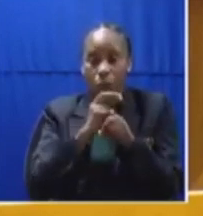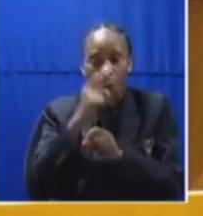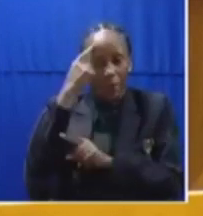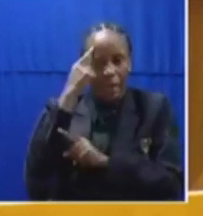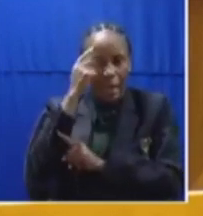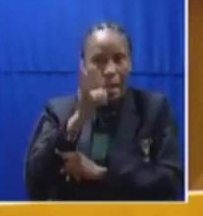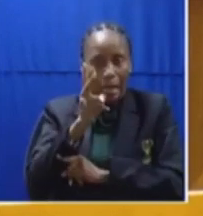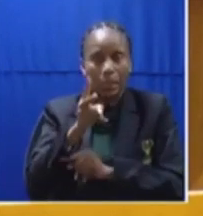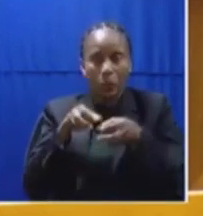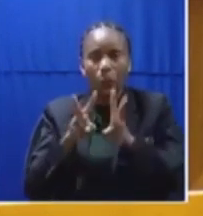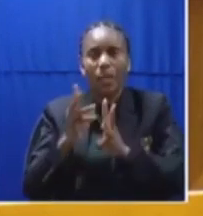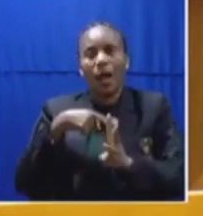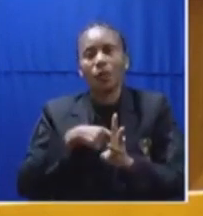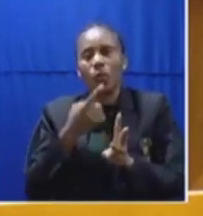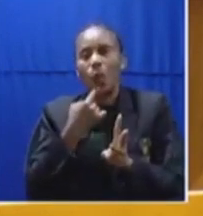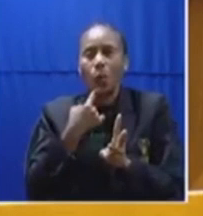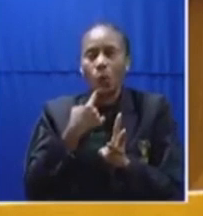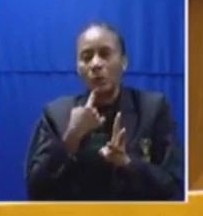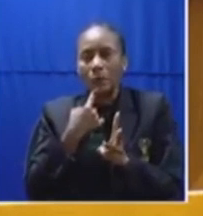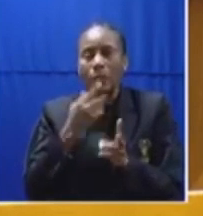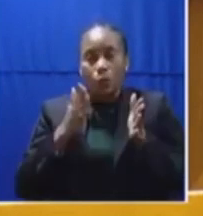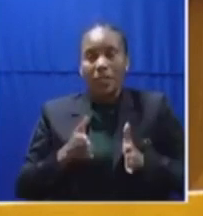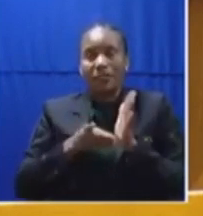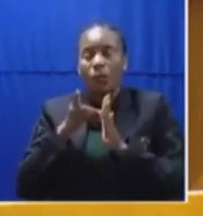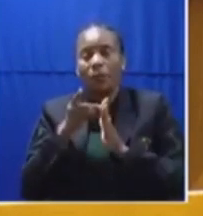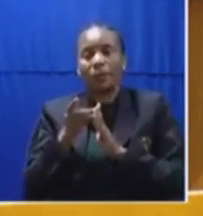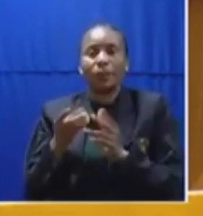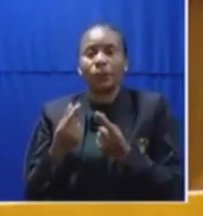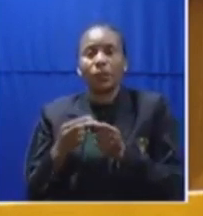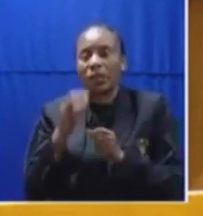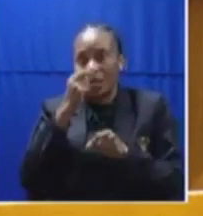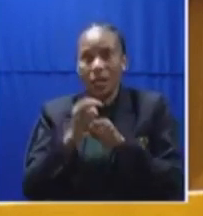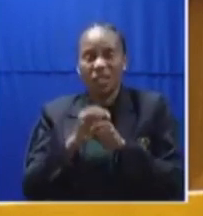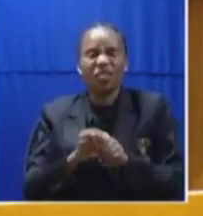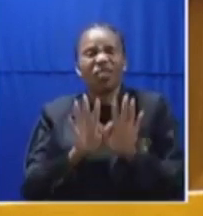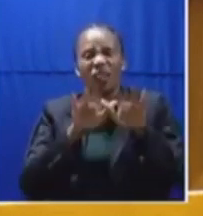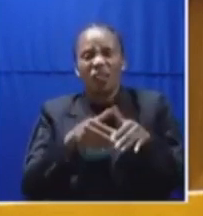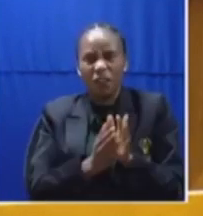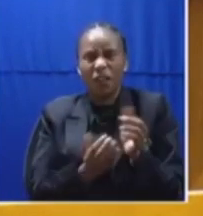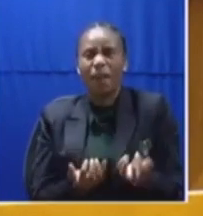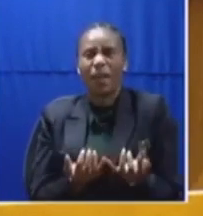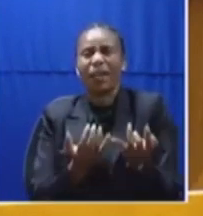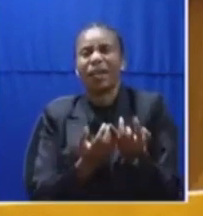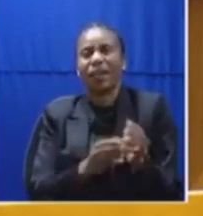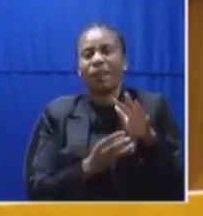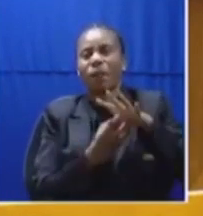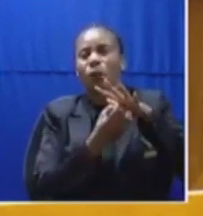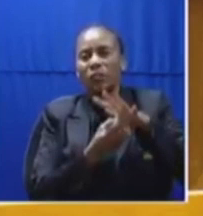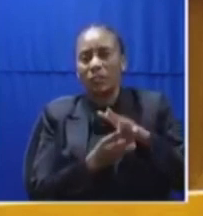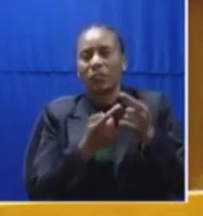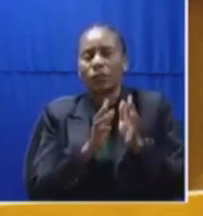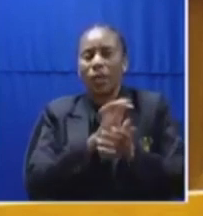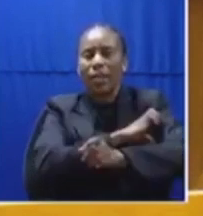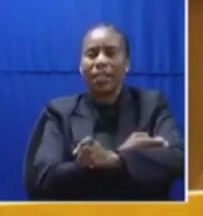our way of viewing development. We need to move away from burning fossil fuels for our energy needs. The